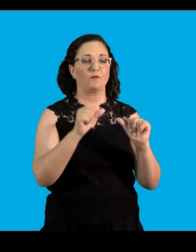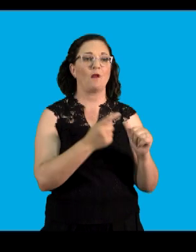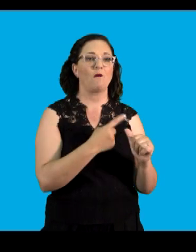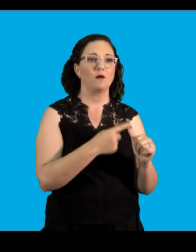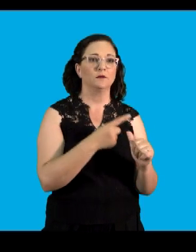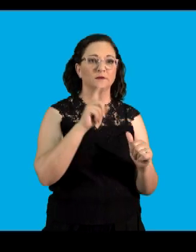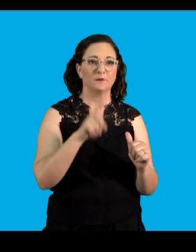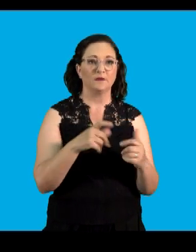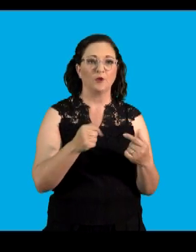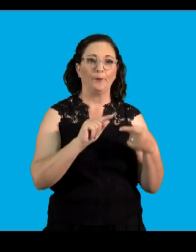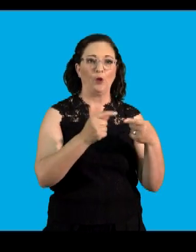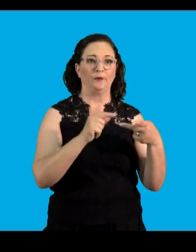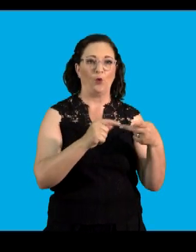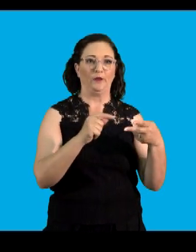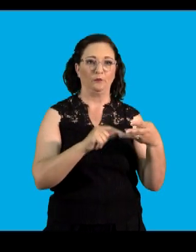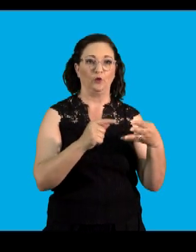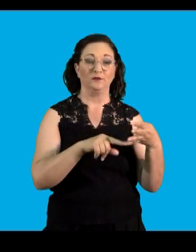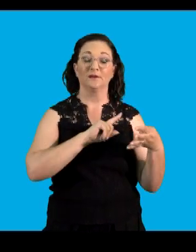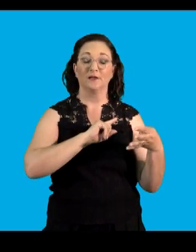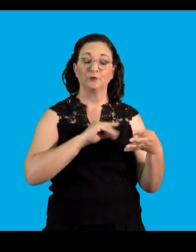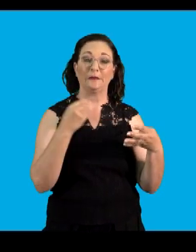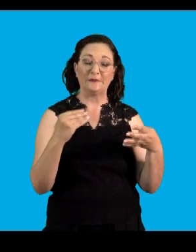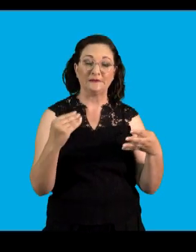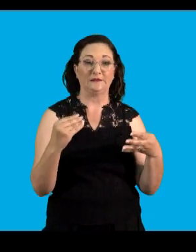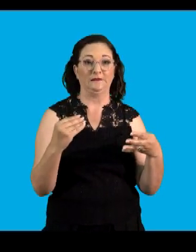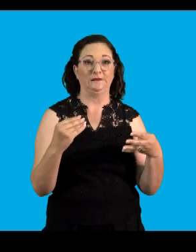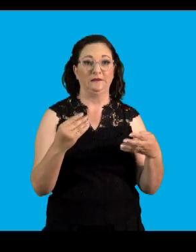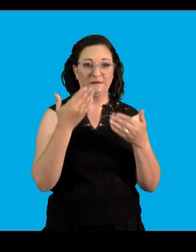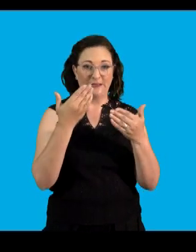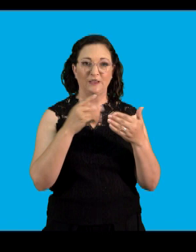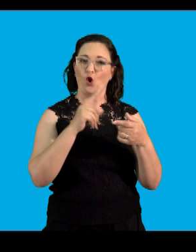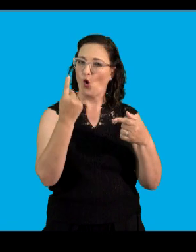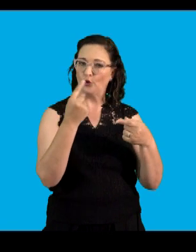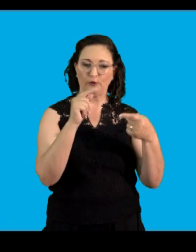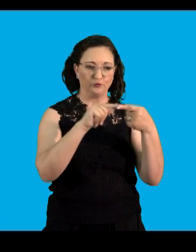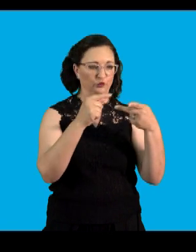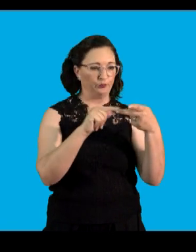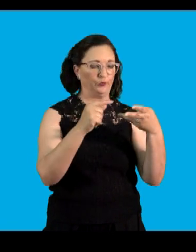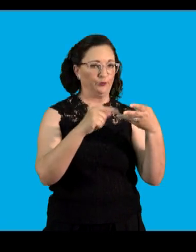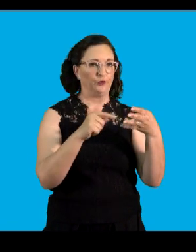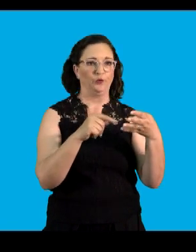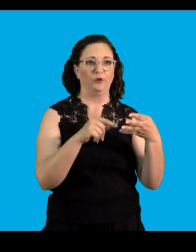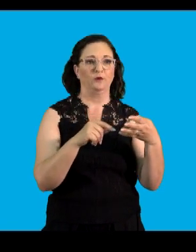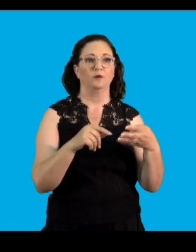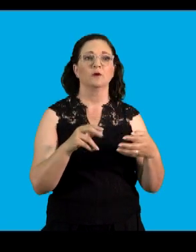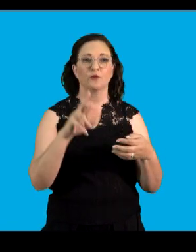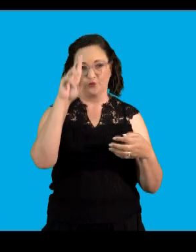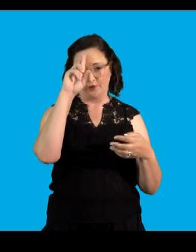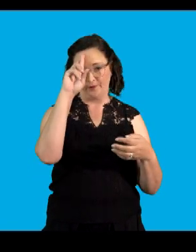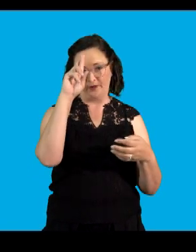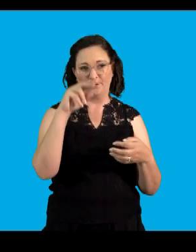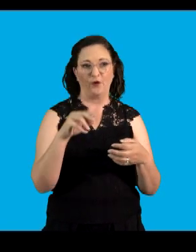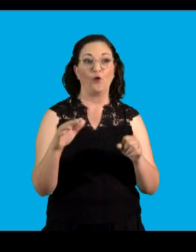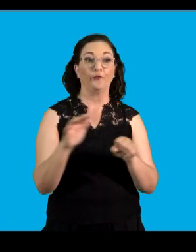be in point form. Remember, in business studies, we write in bullet points. So full sentences or paragraph style as